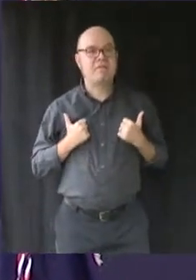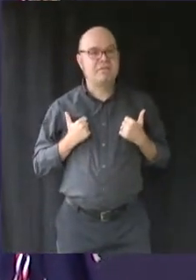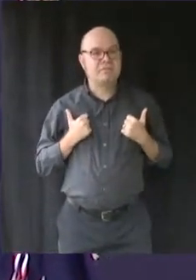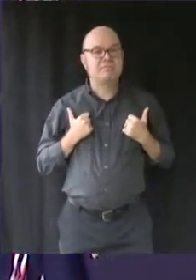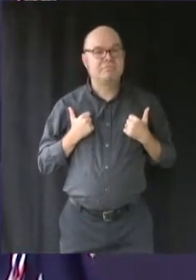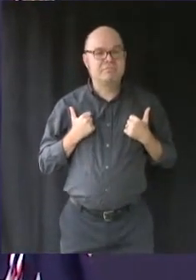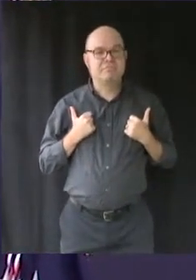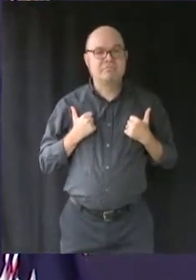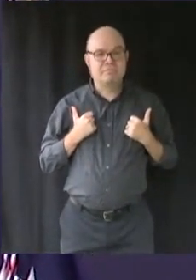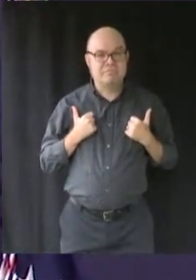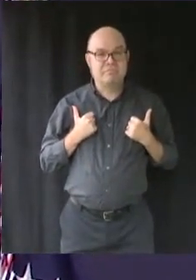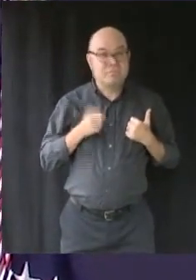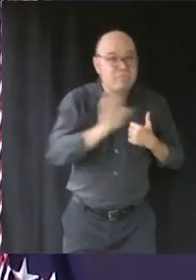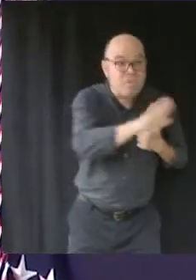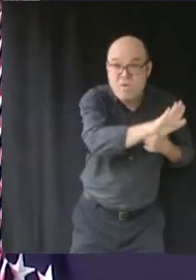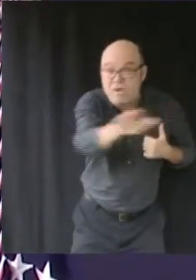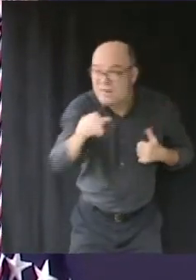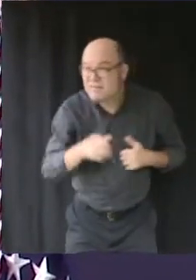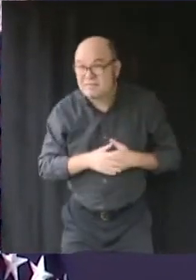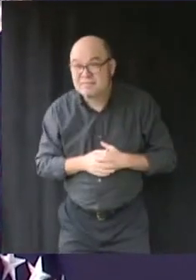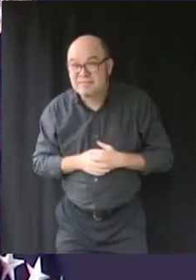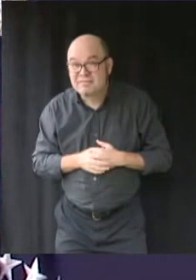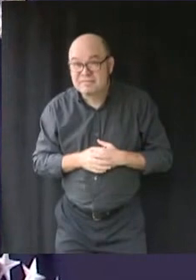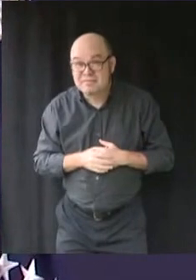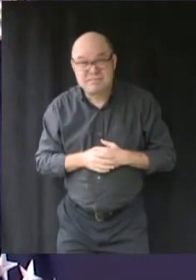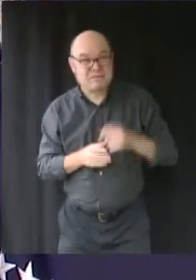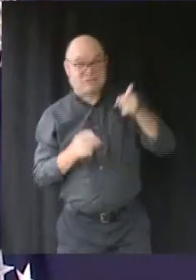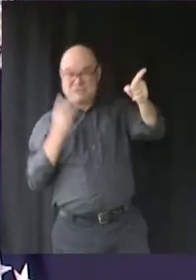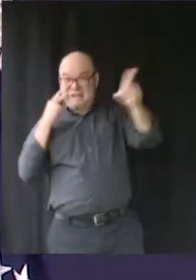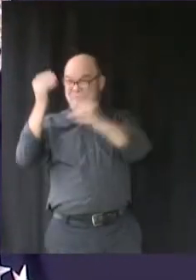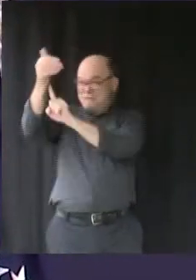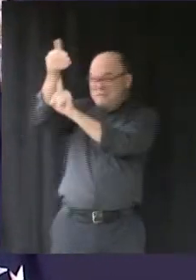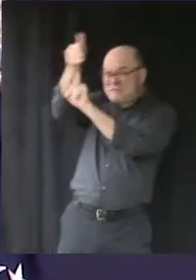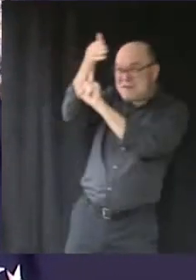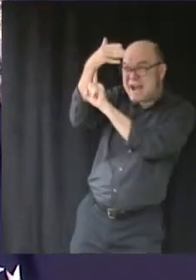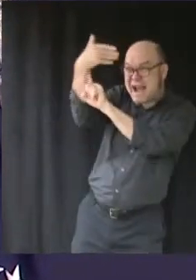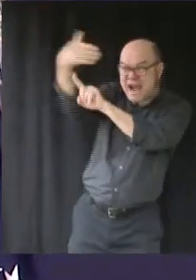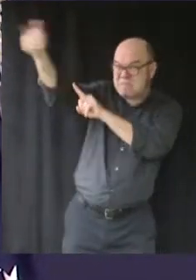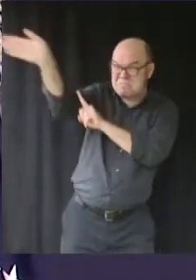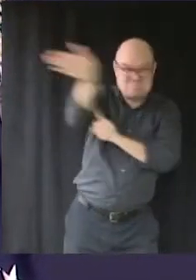there. Oh, say does that